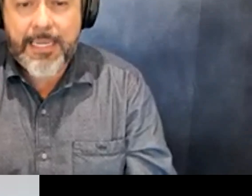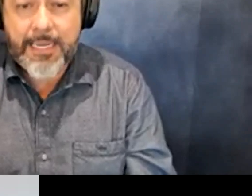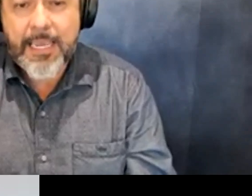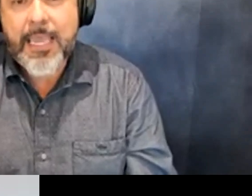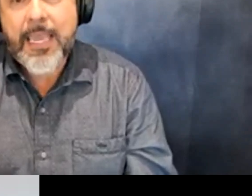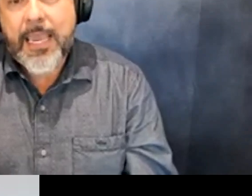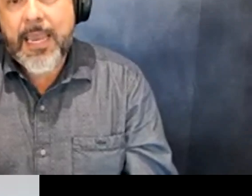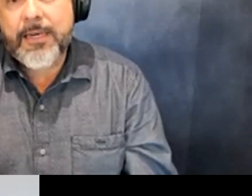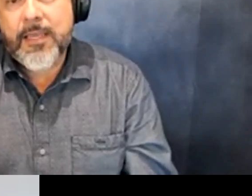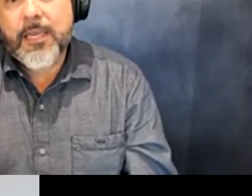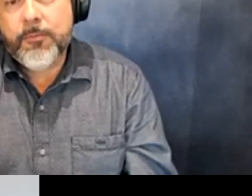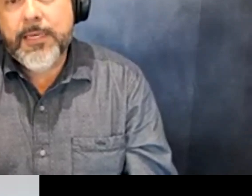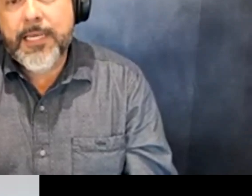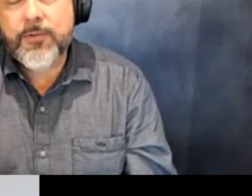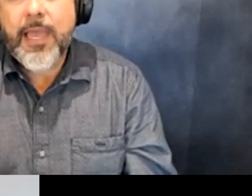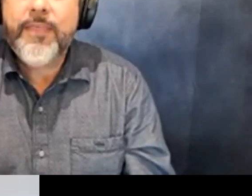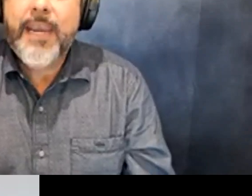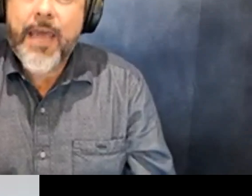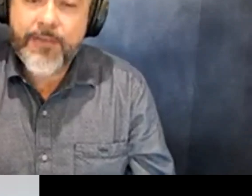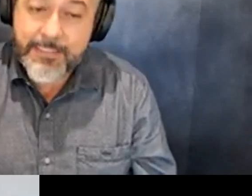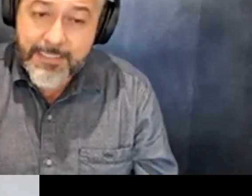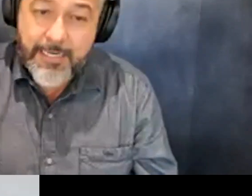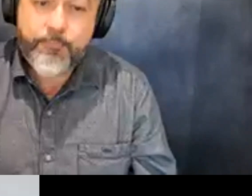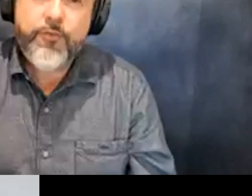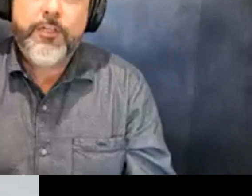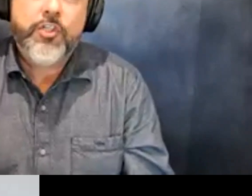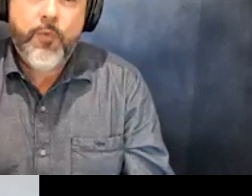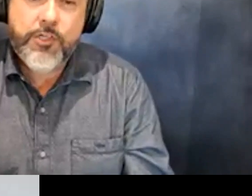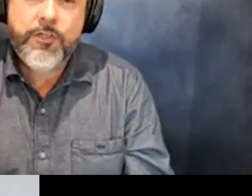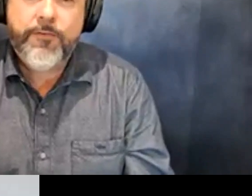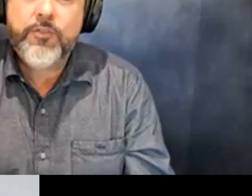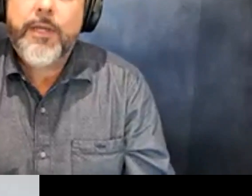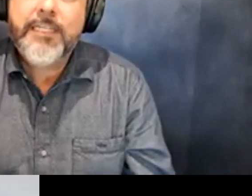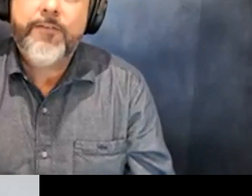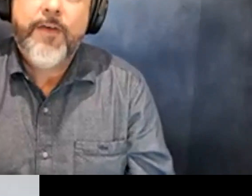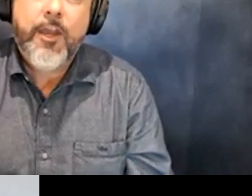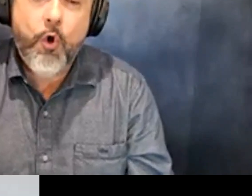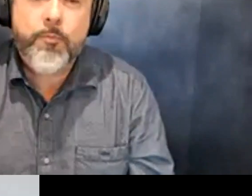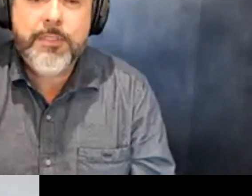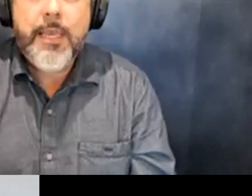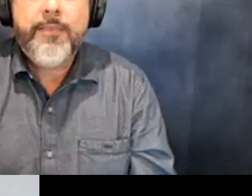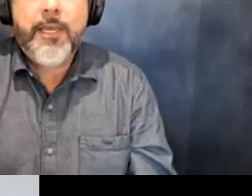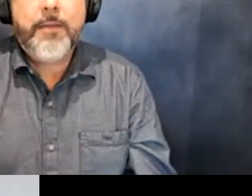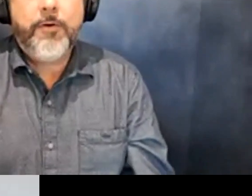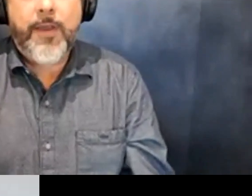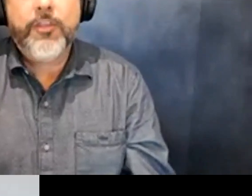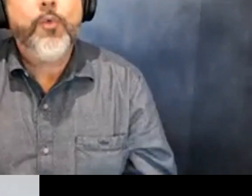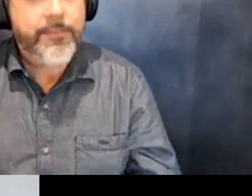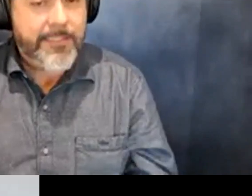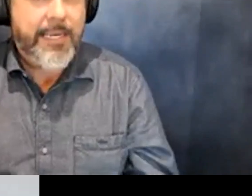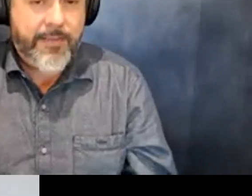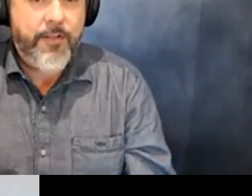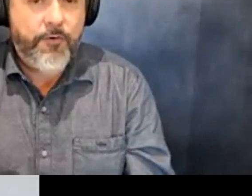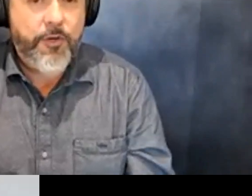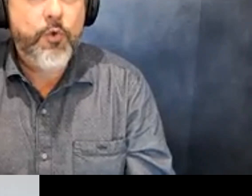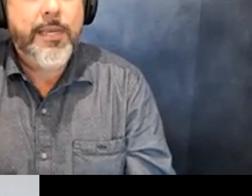to day. And it would be nice to have that advocacy and improve that situation. And so identify homes that can provide throughout the